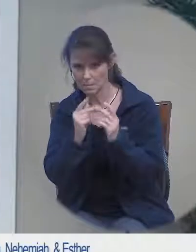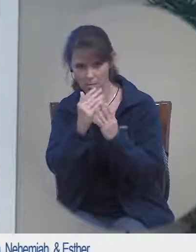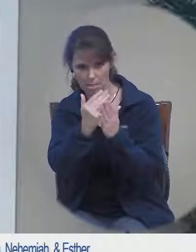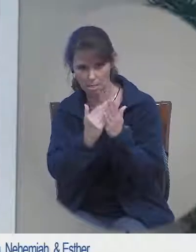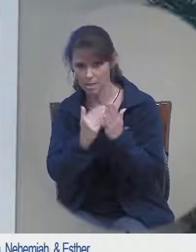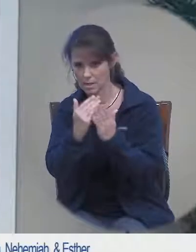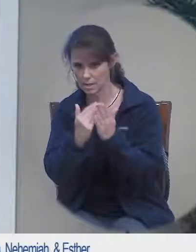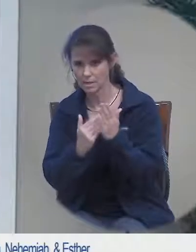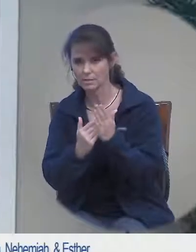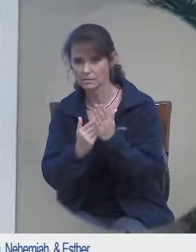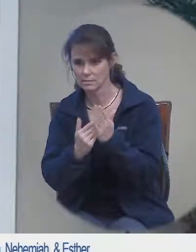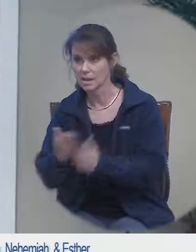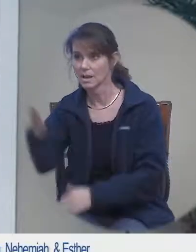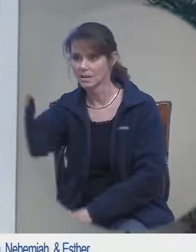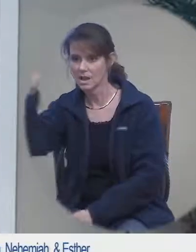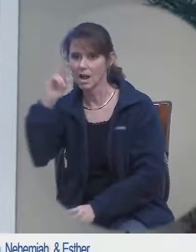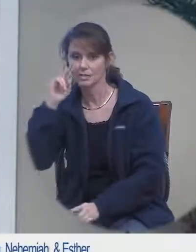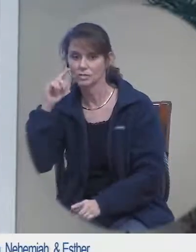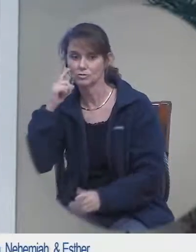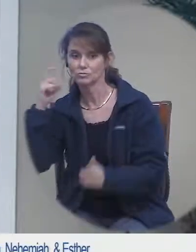us, they were not unnoticed by God.